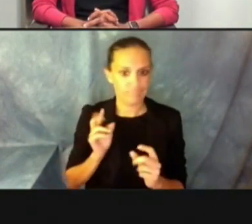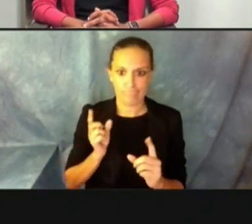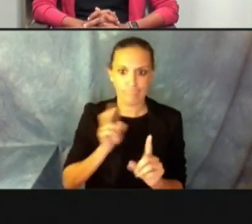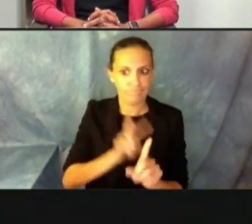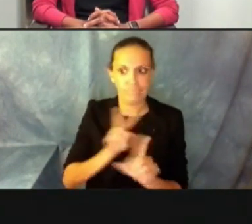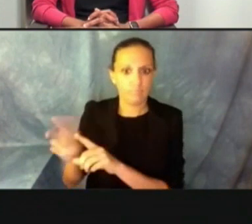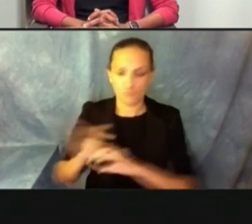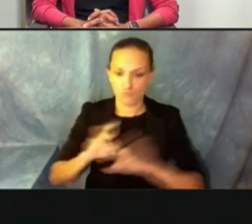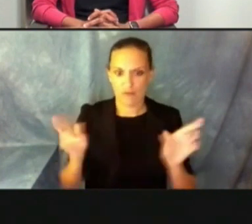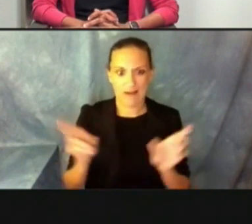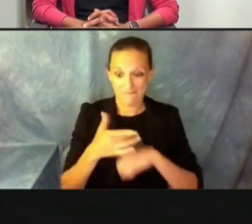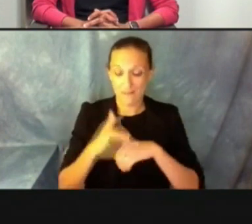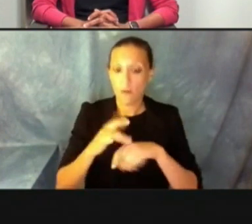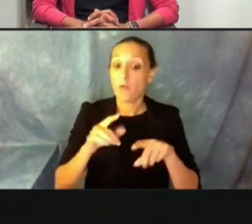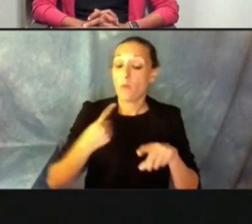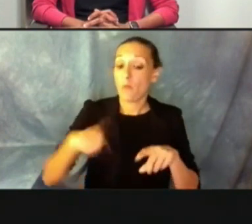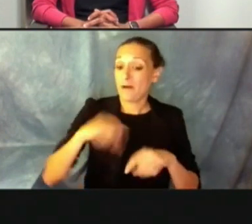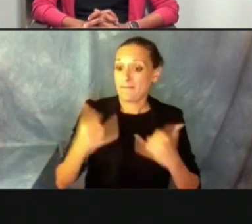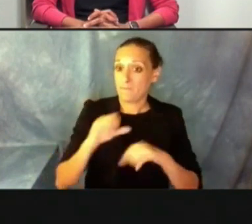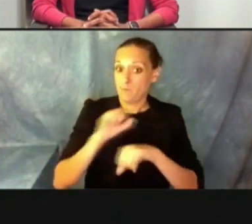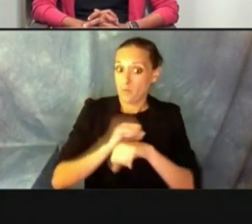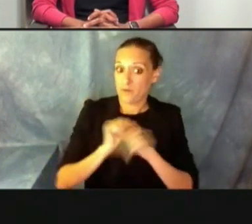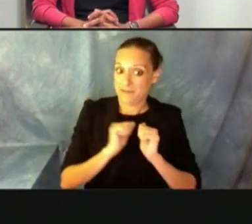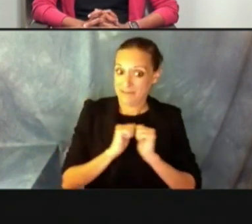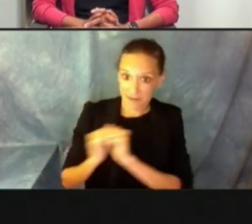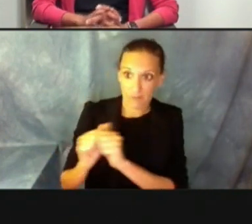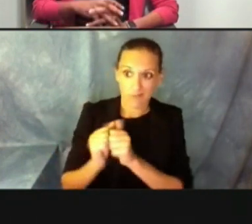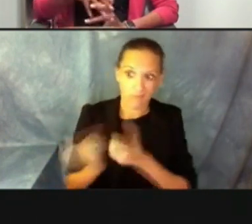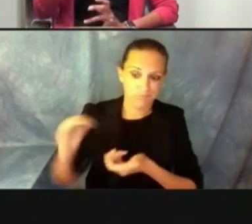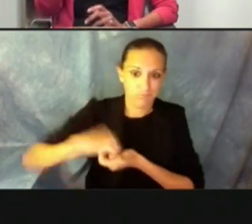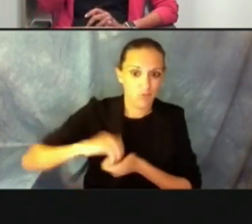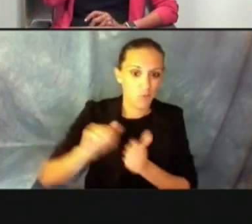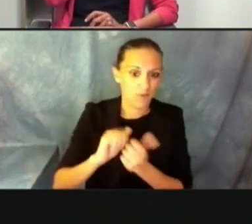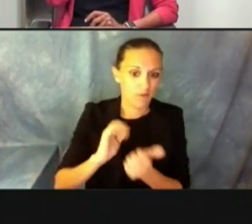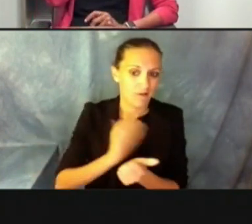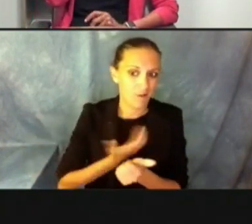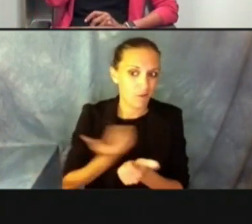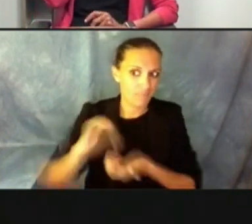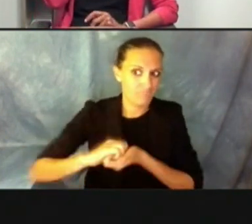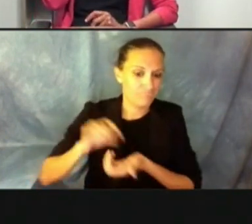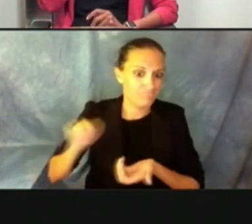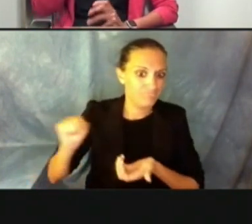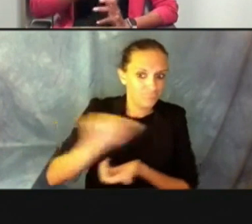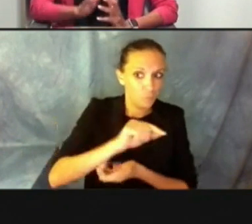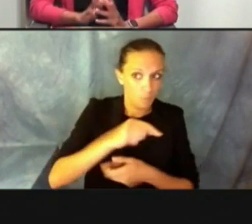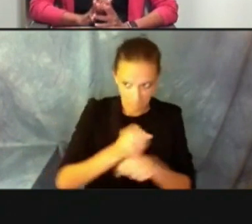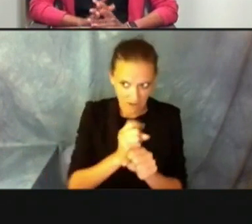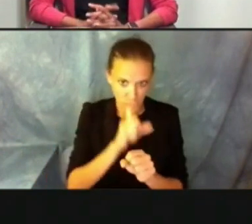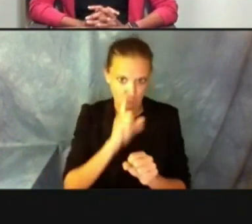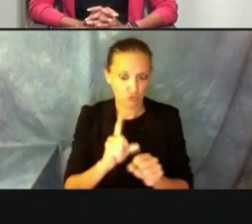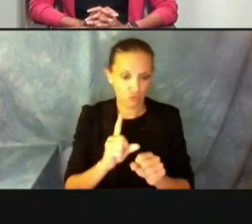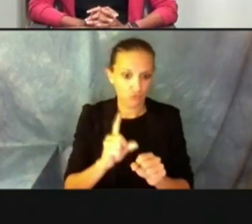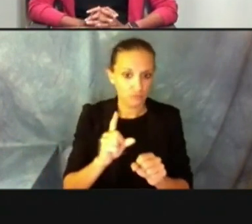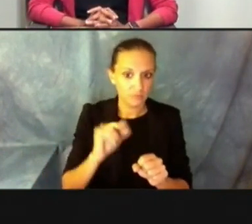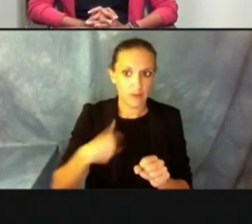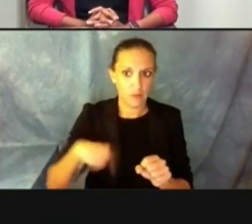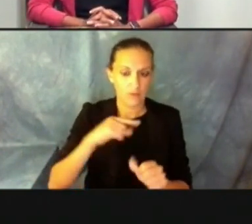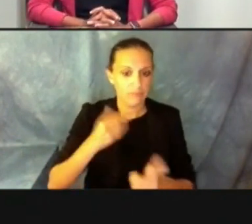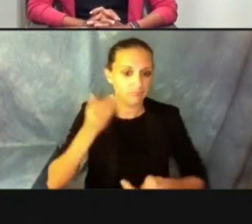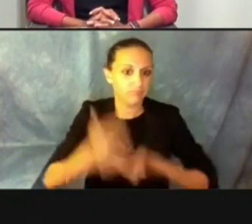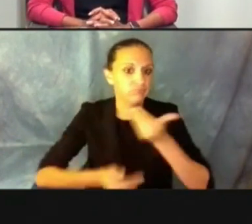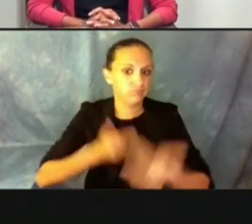we are working together in collaboration with our partners to make sure that we take the steps that